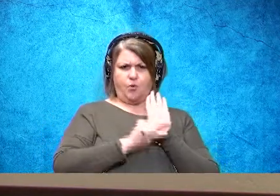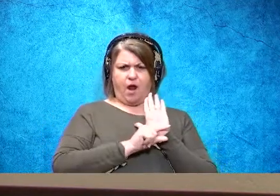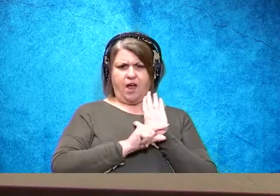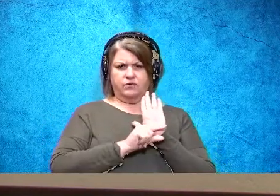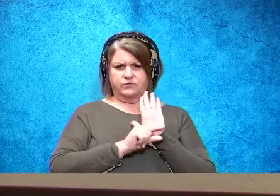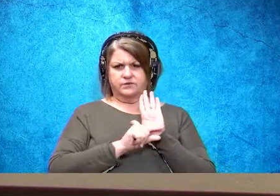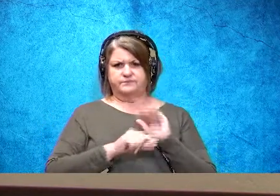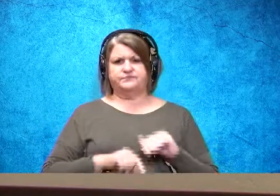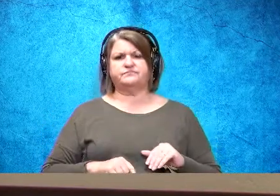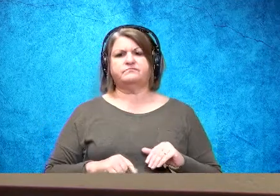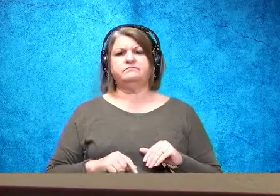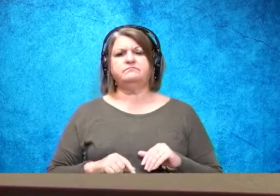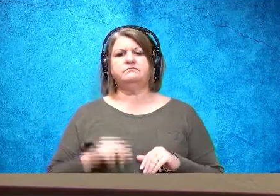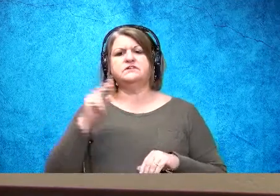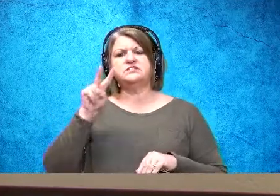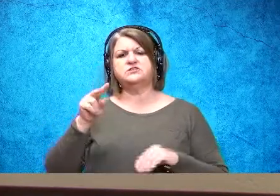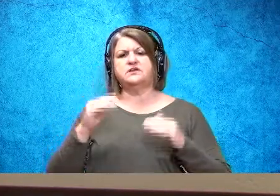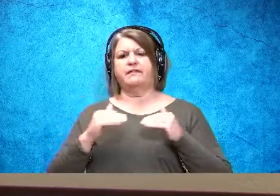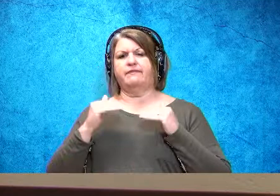slide.